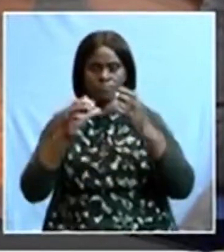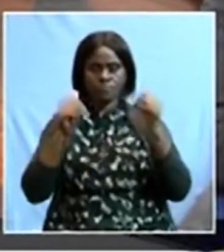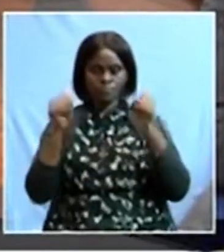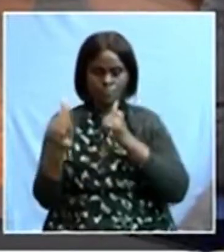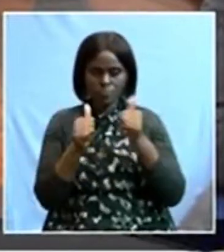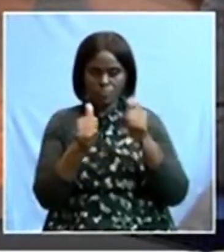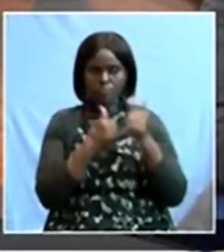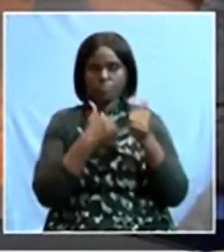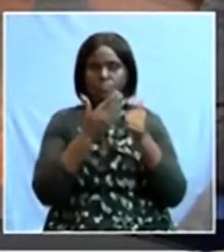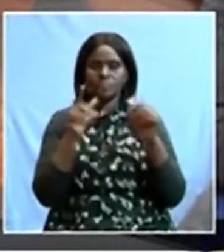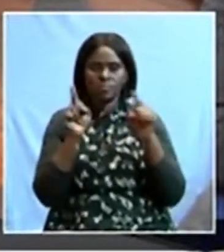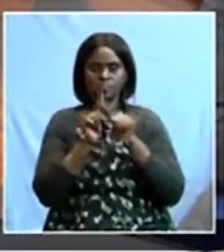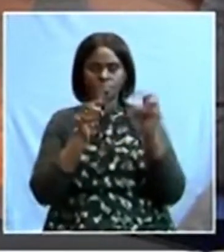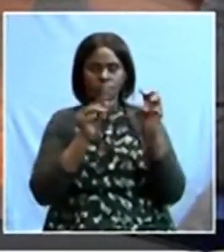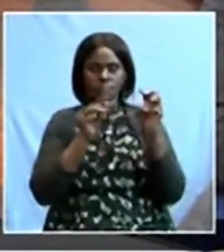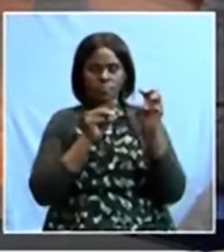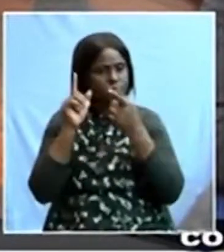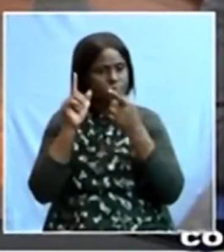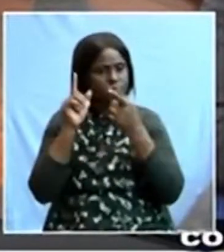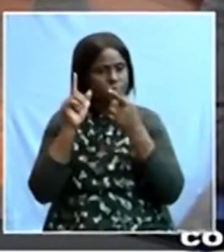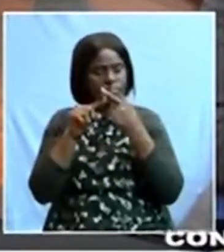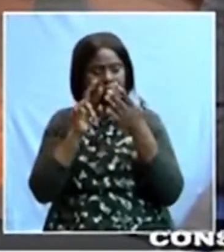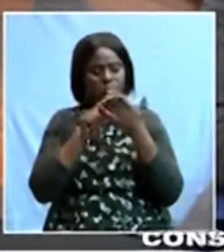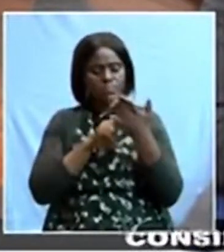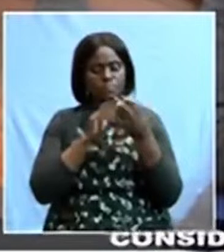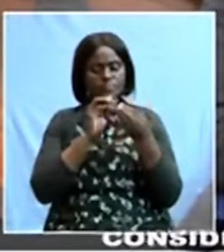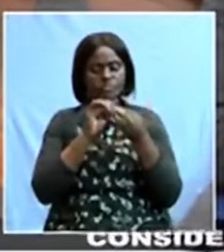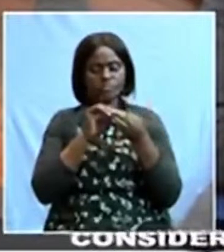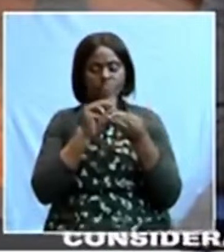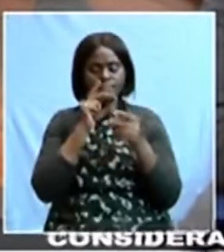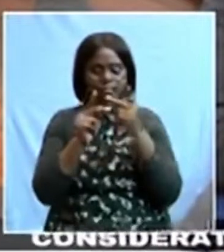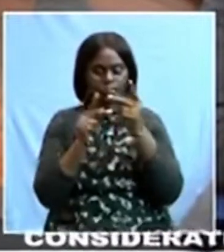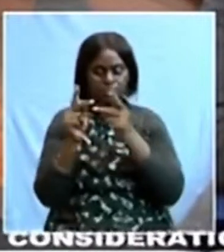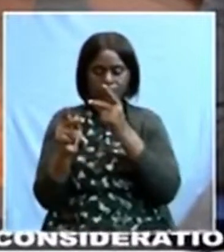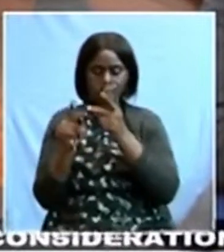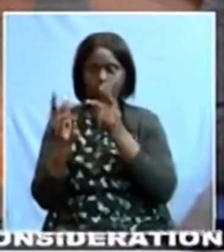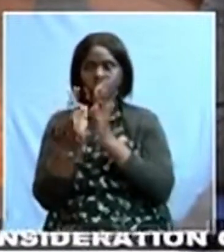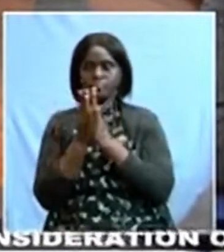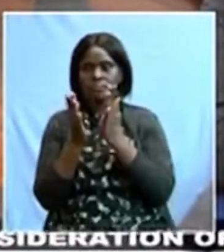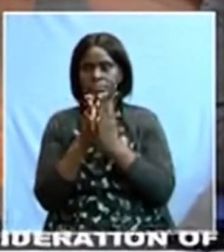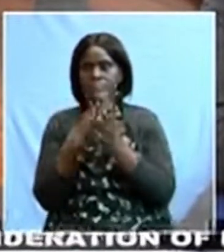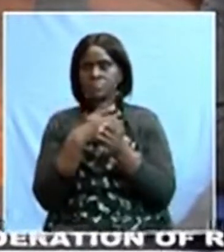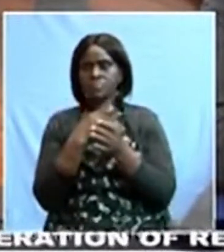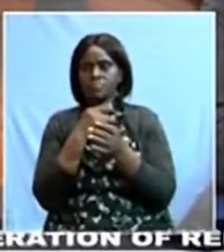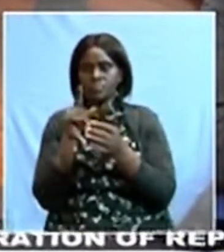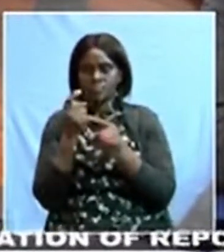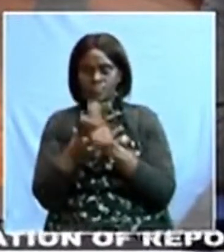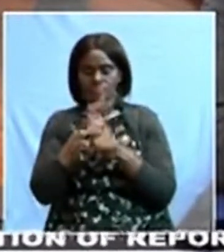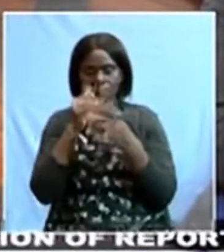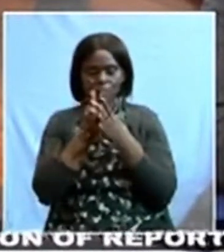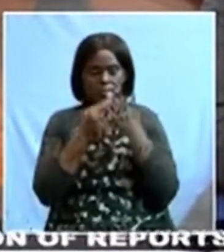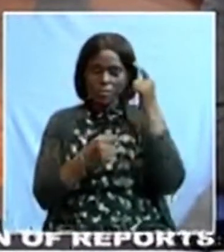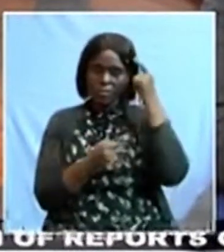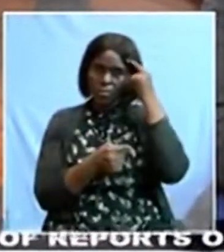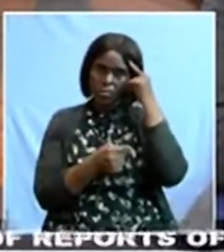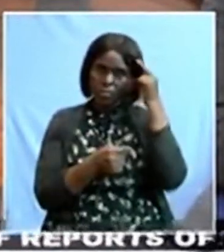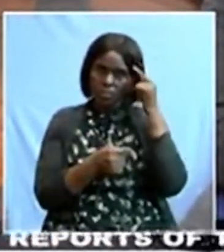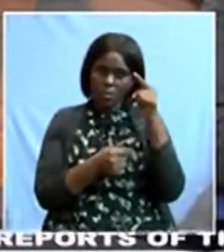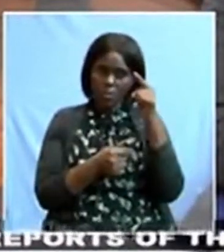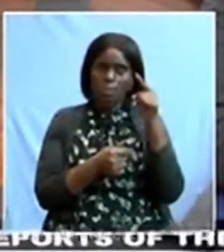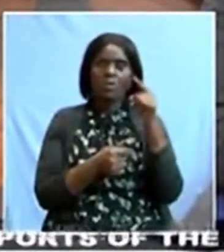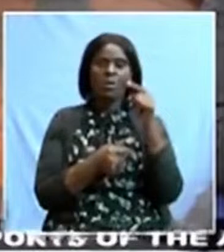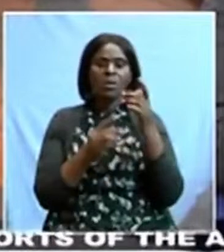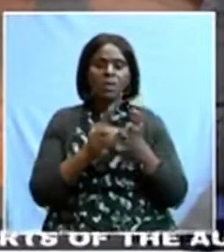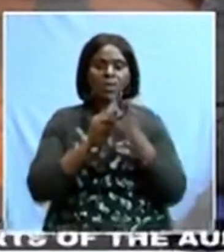Action taken. Management wishes to report that the process of acquiring the white books from all government